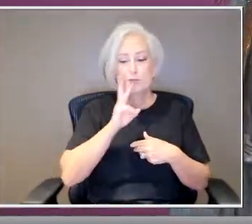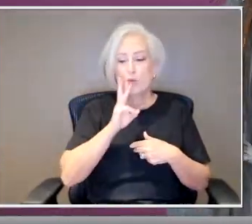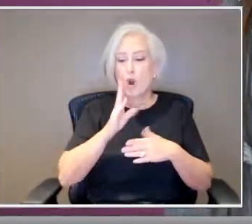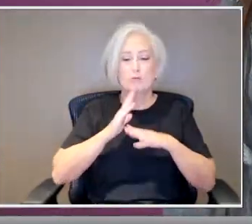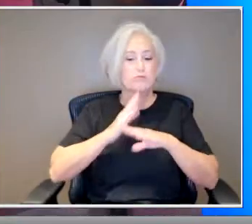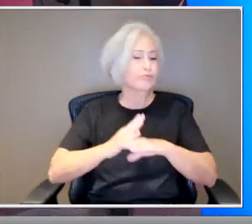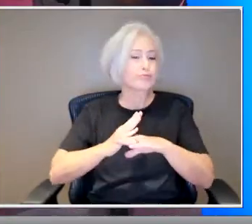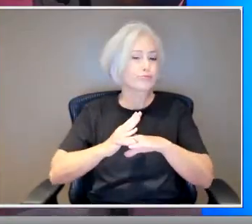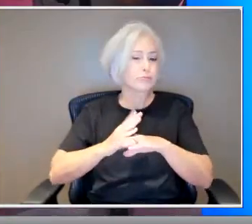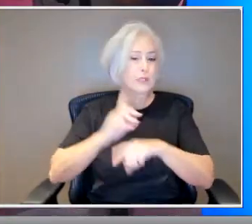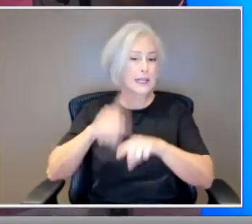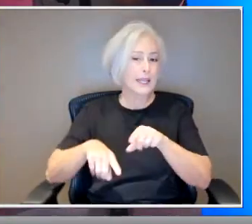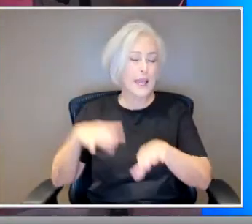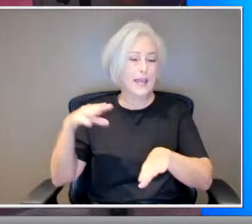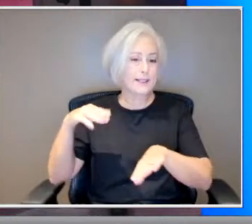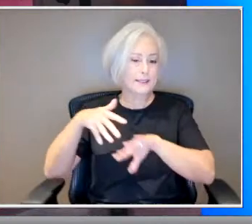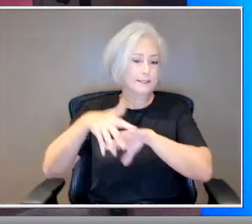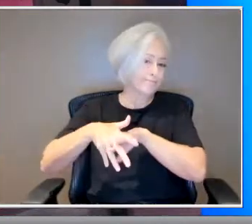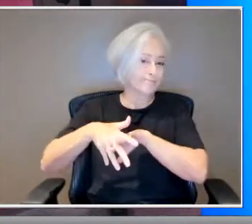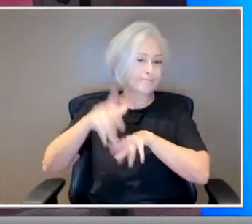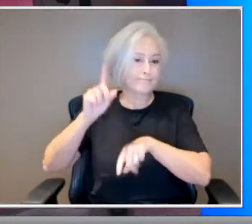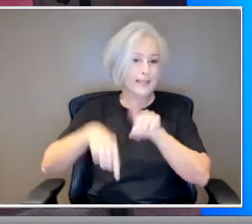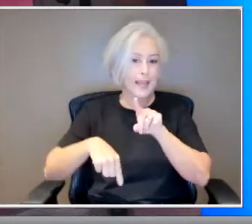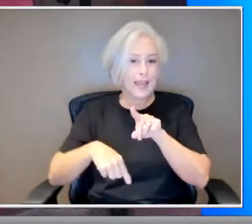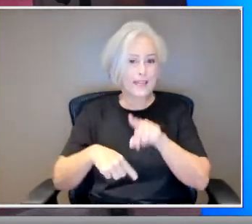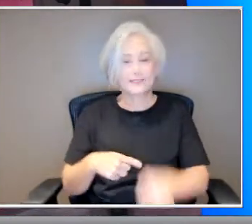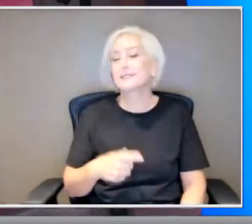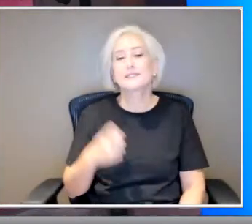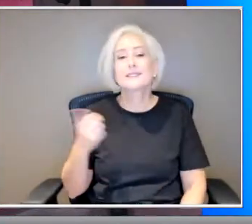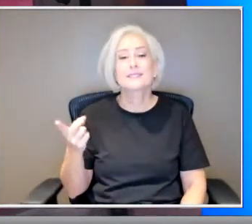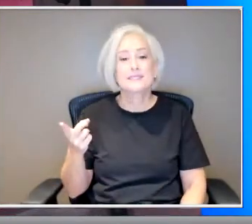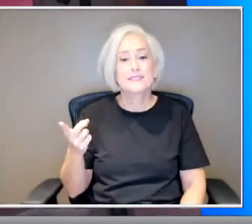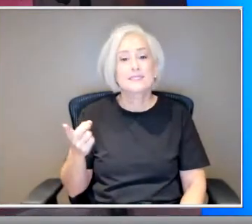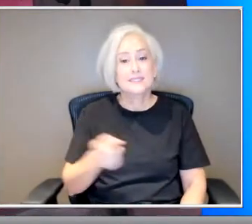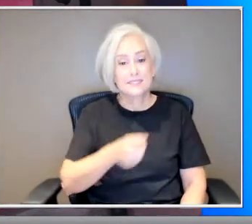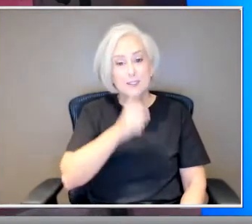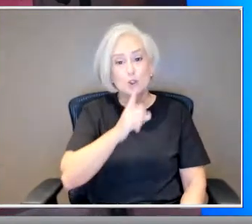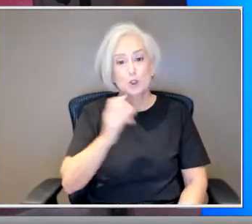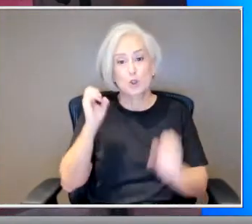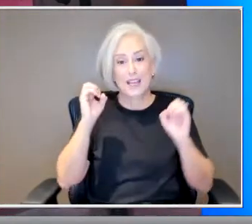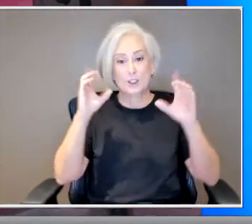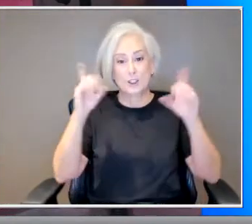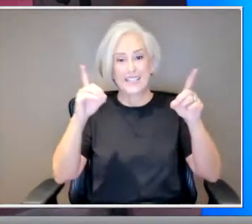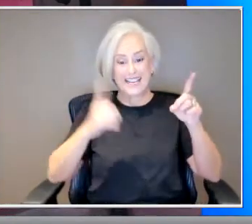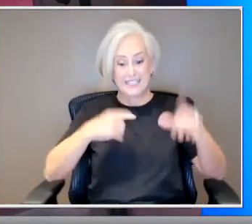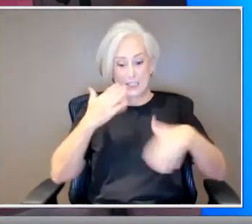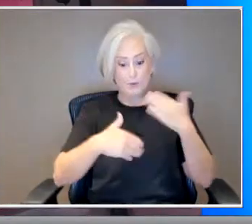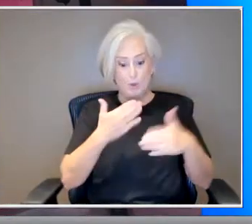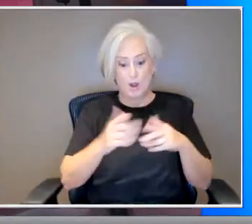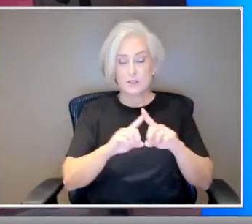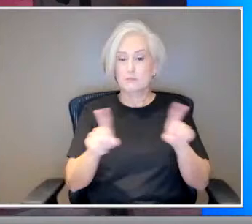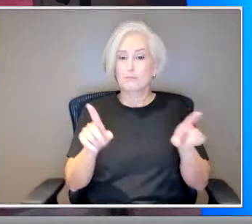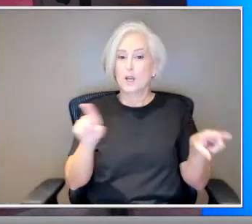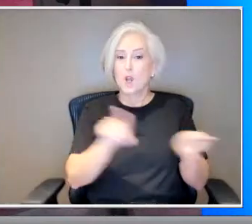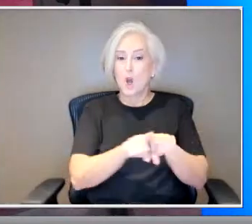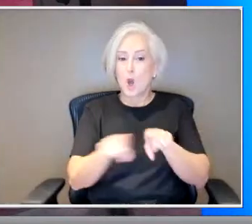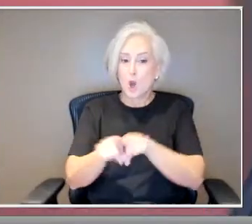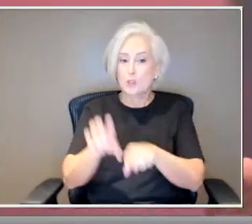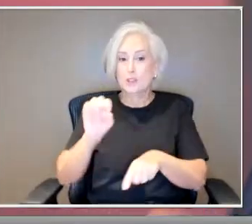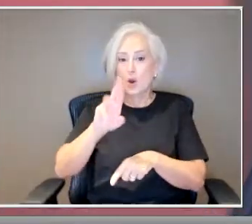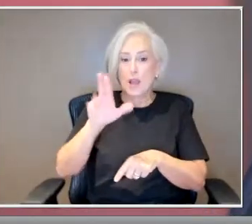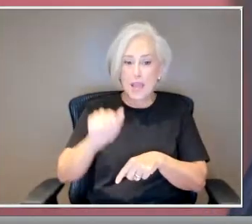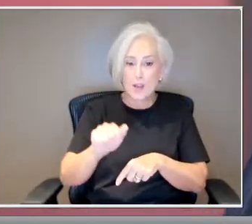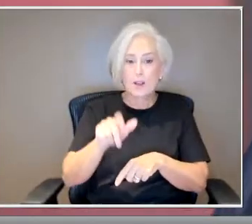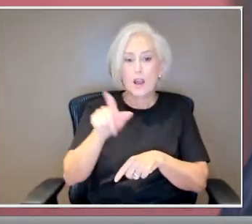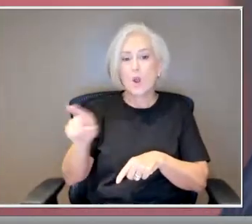you figured it out. Yeah. Well, it's a testament to the education process, but also how diligent Erica and her mom are to have